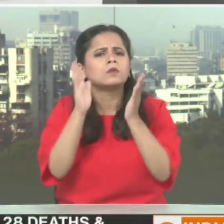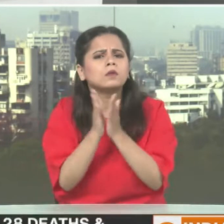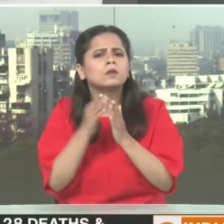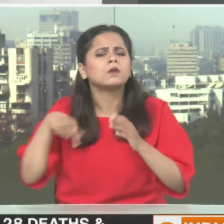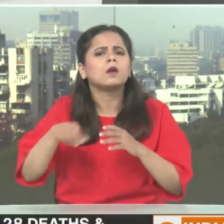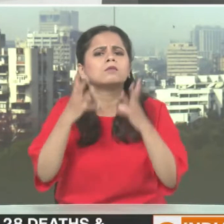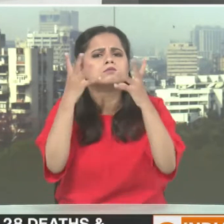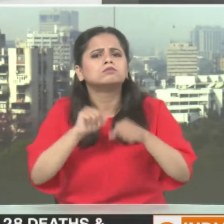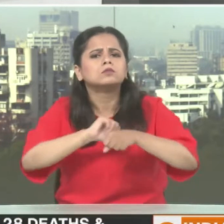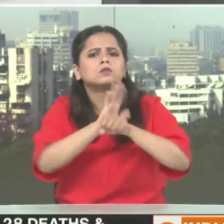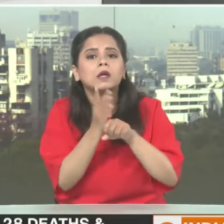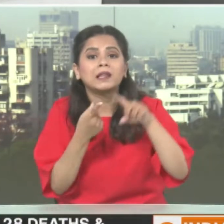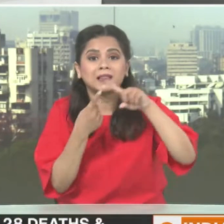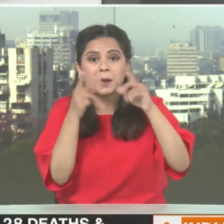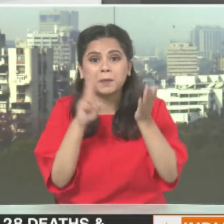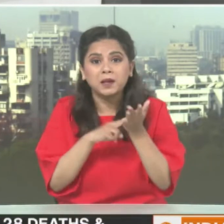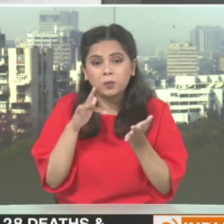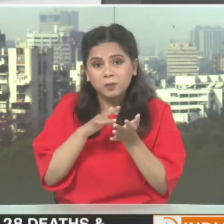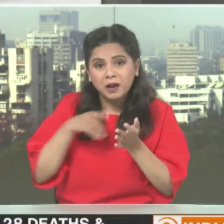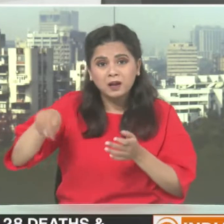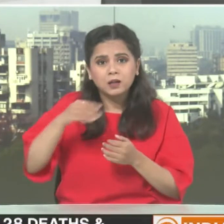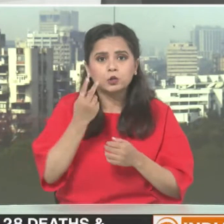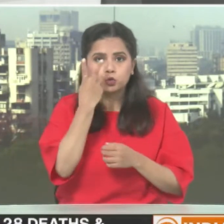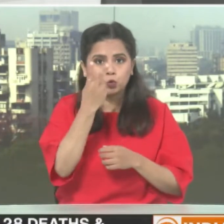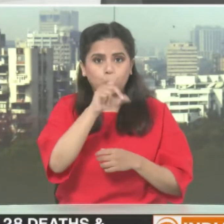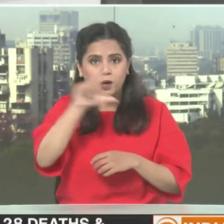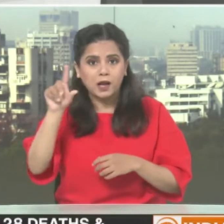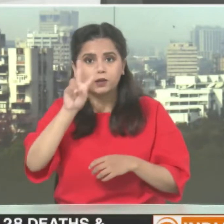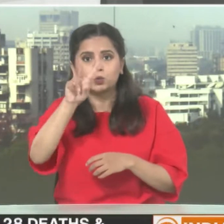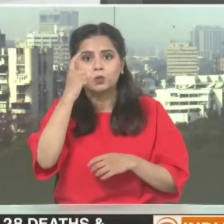of cases in Tamil Nadu so far stands at